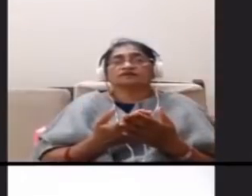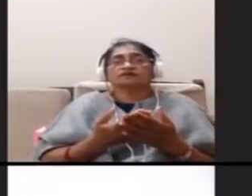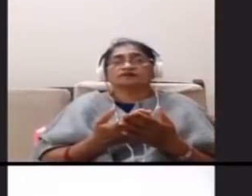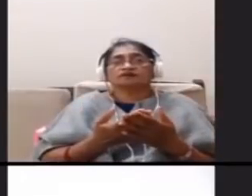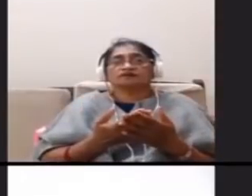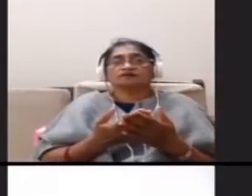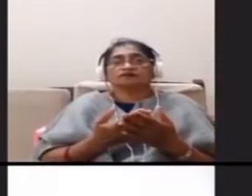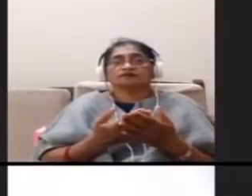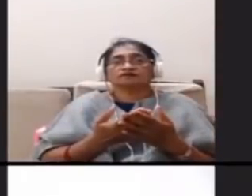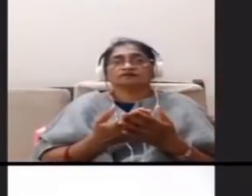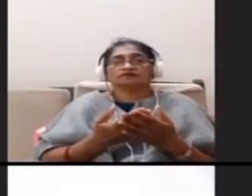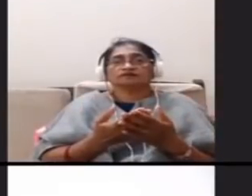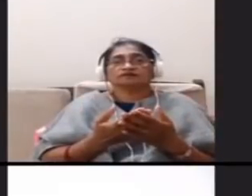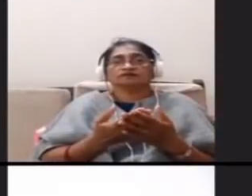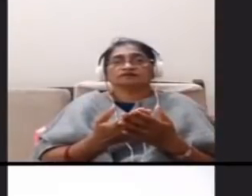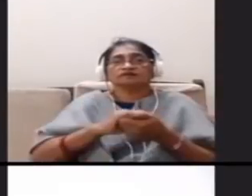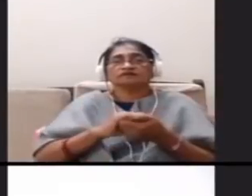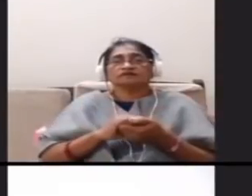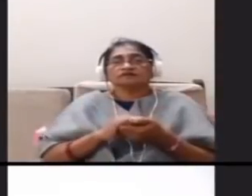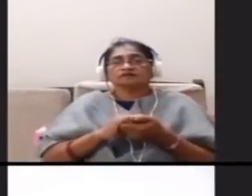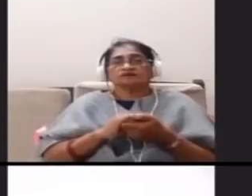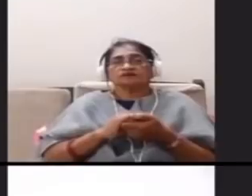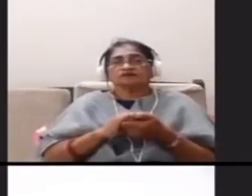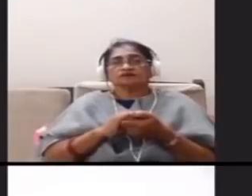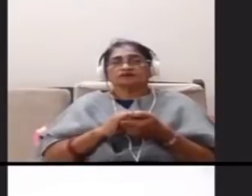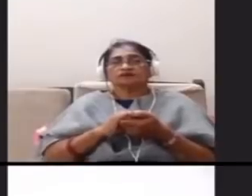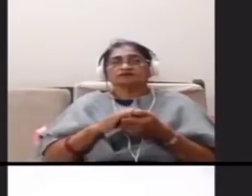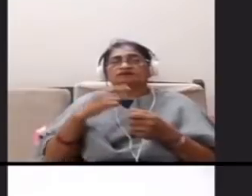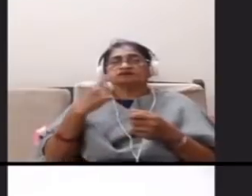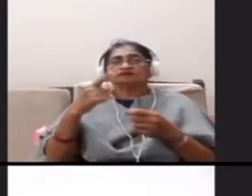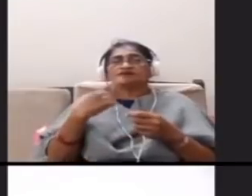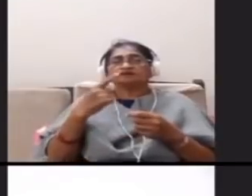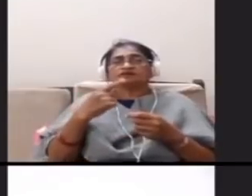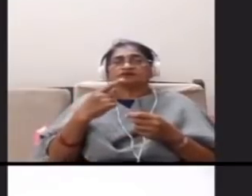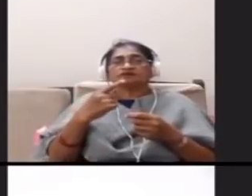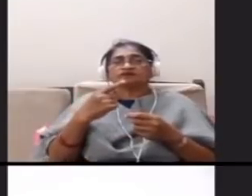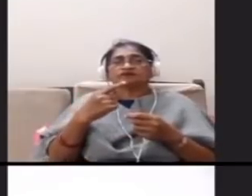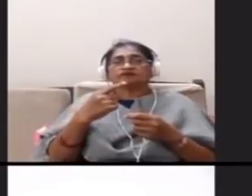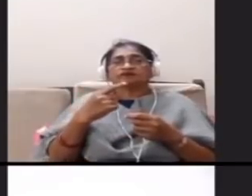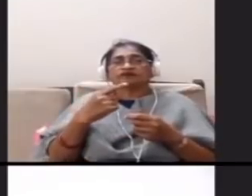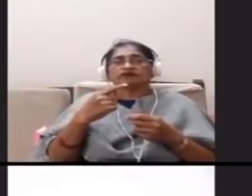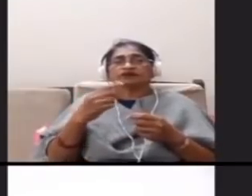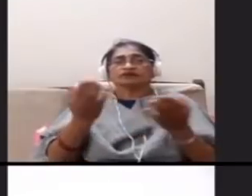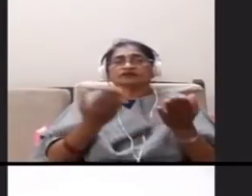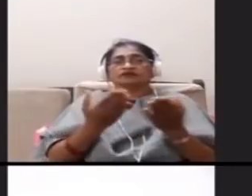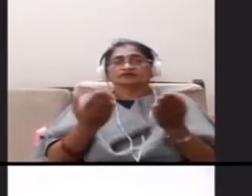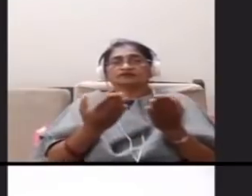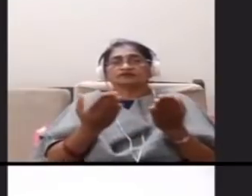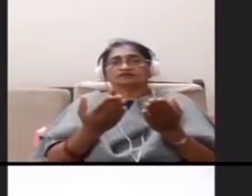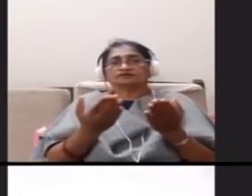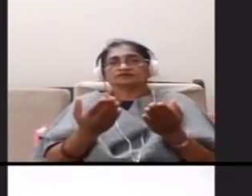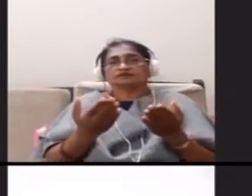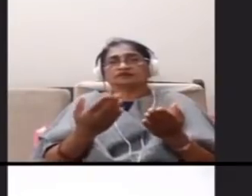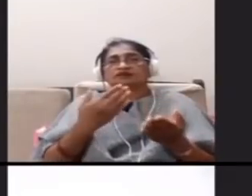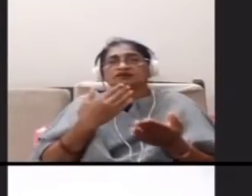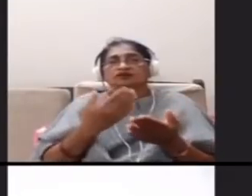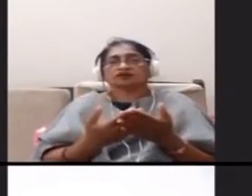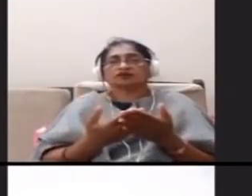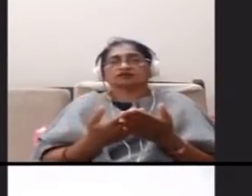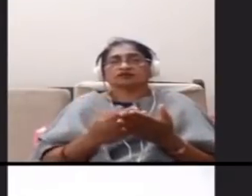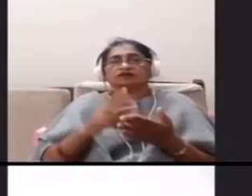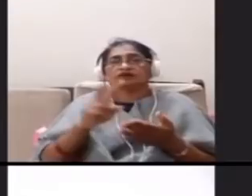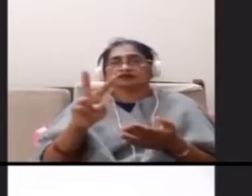I have very good friends of mine who actually we've gone to school. Like I have my good friend Bikrama Mohapatra,